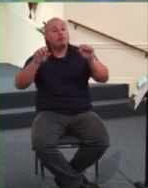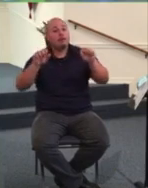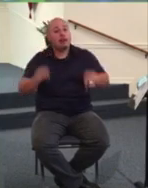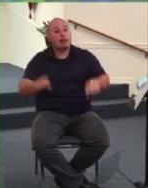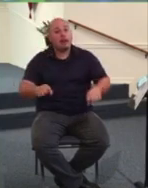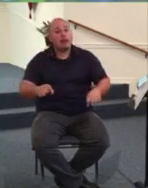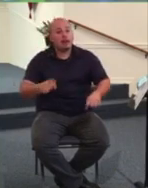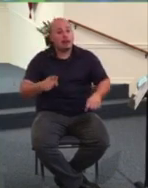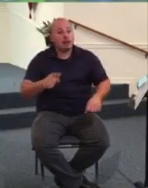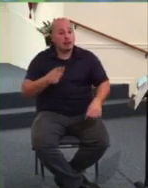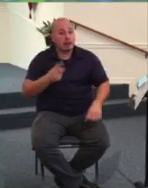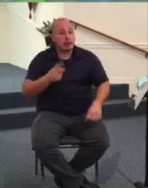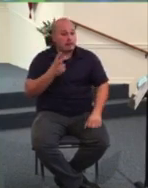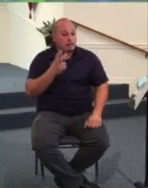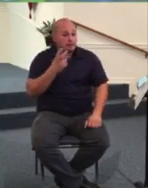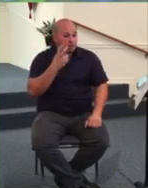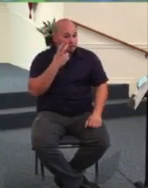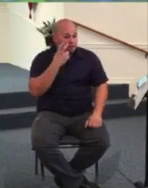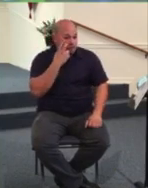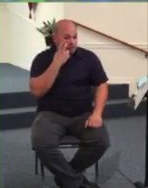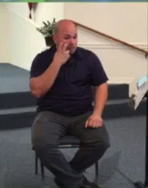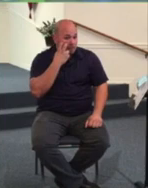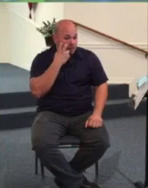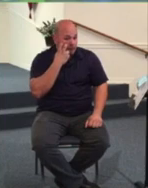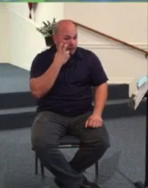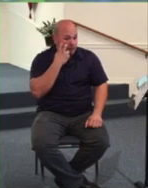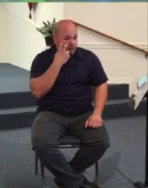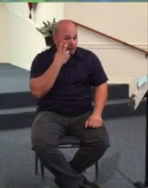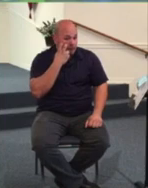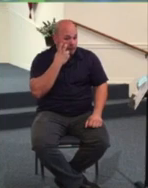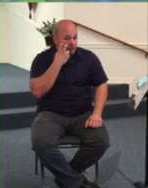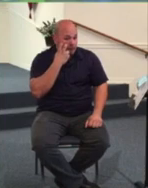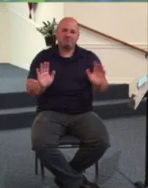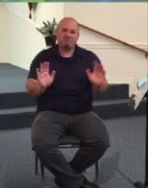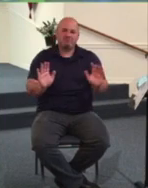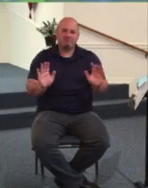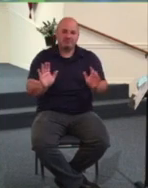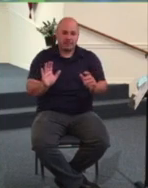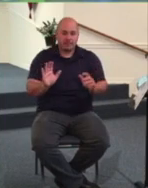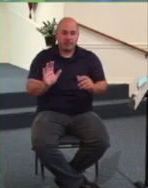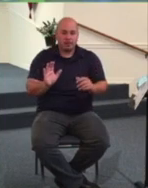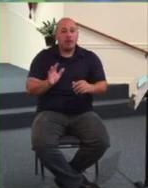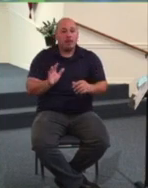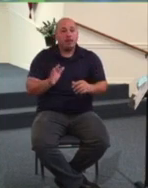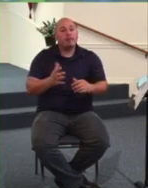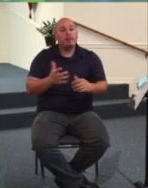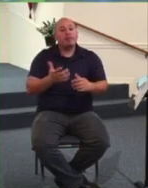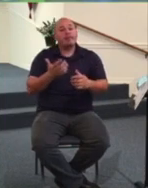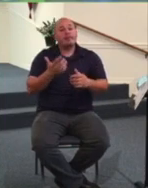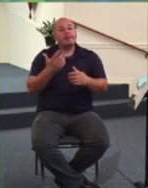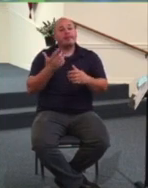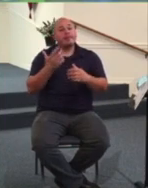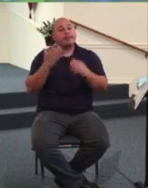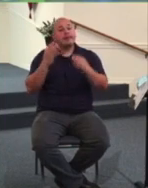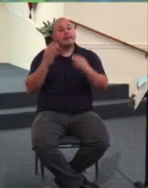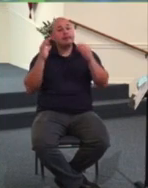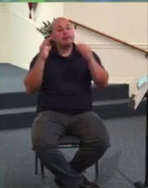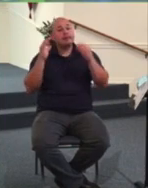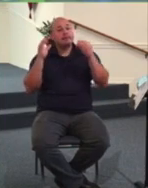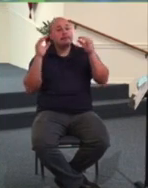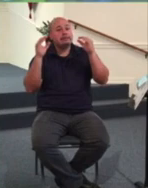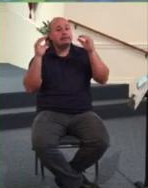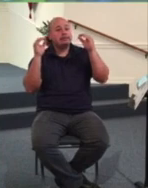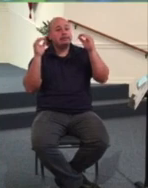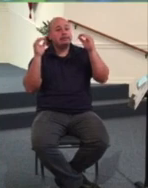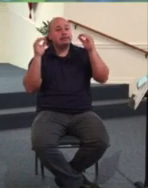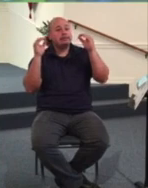pit? The student is not above the teacher, but everyone who is fully trained will be like their teacher. Why do you look